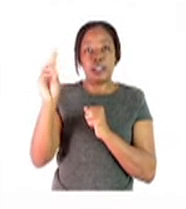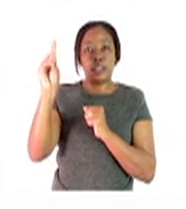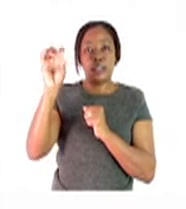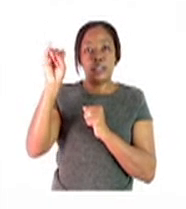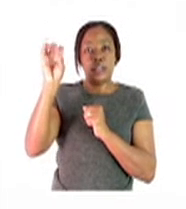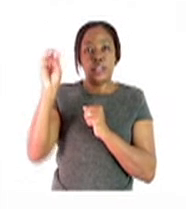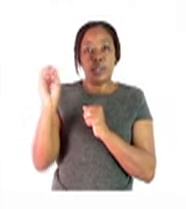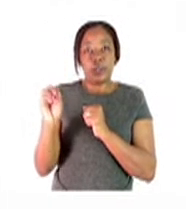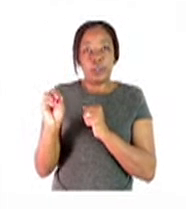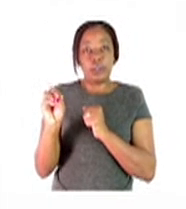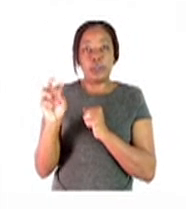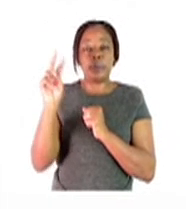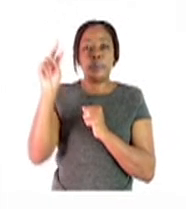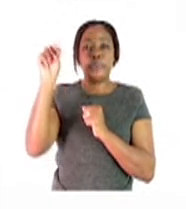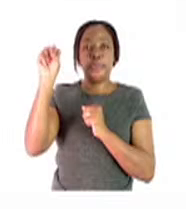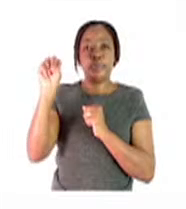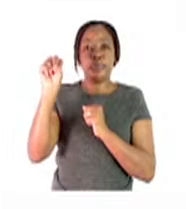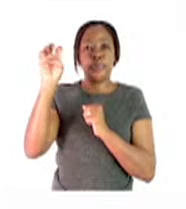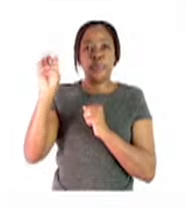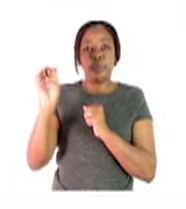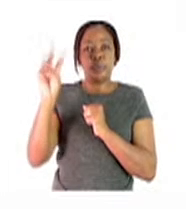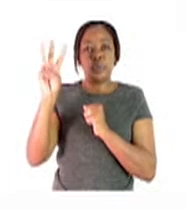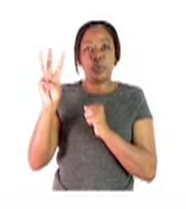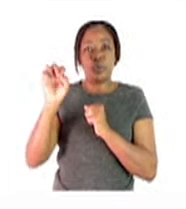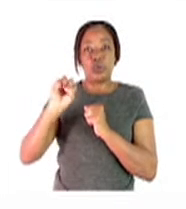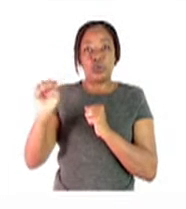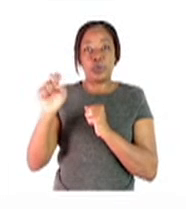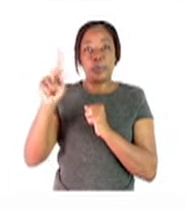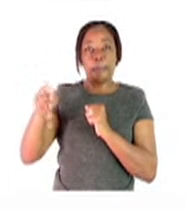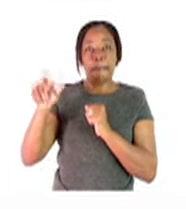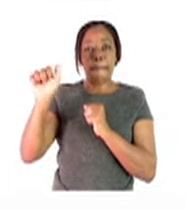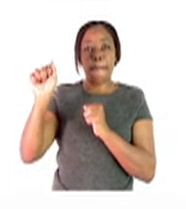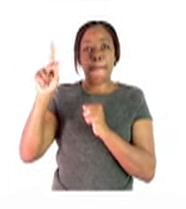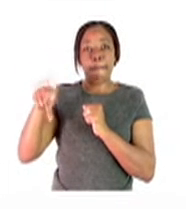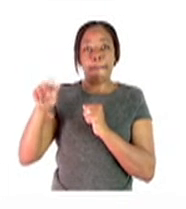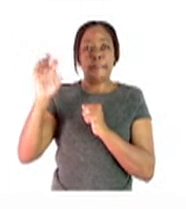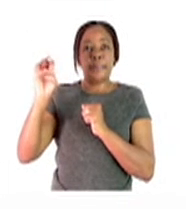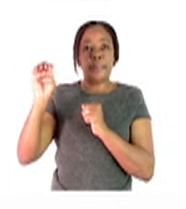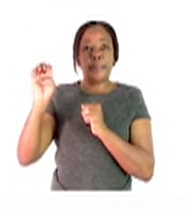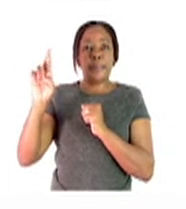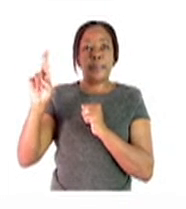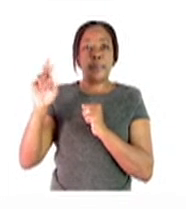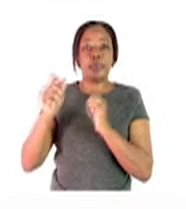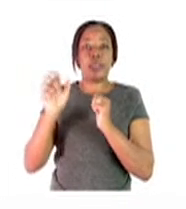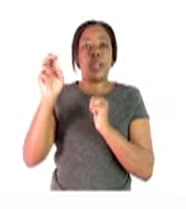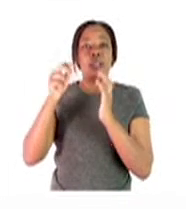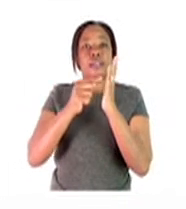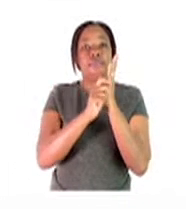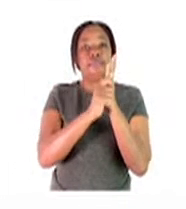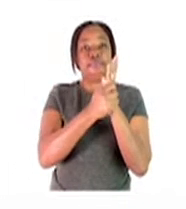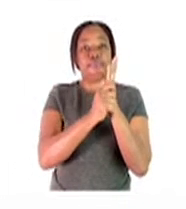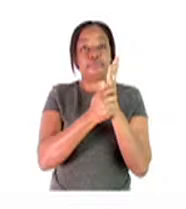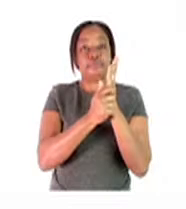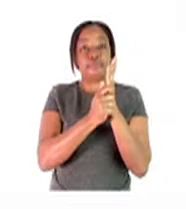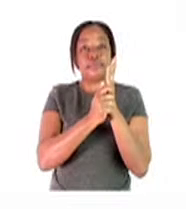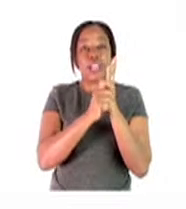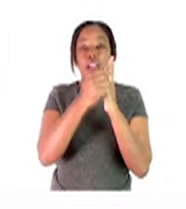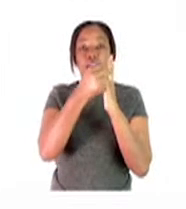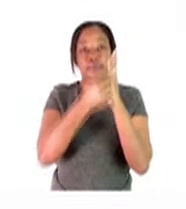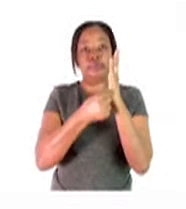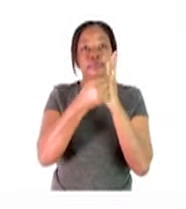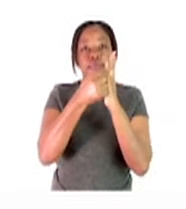Okay? And we have a radio, a newspaper, a magazine, a computer,